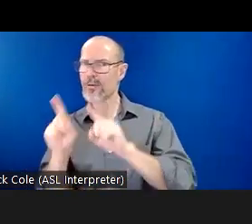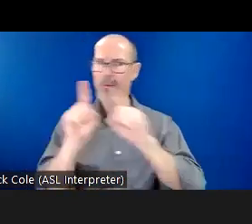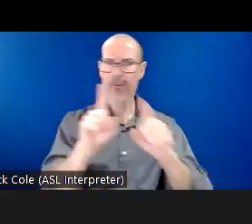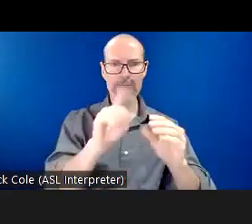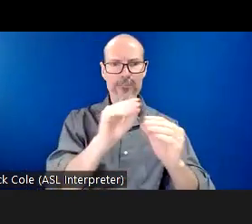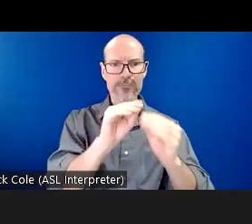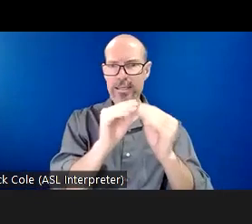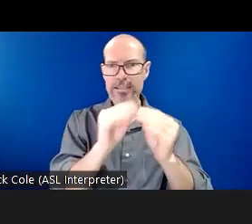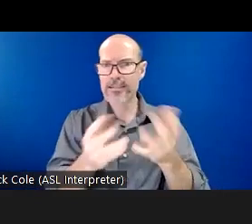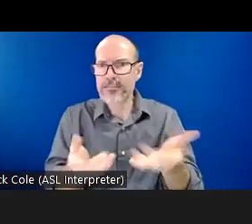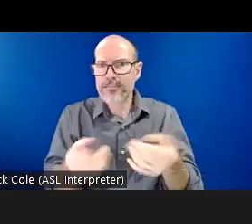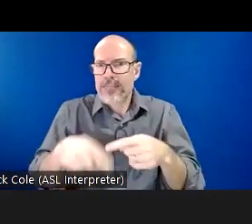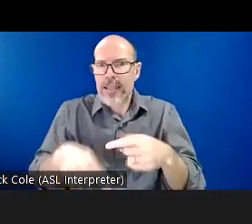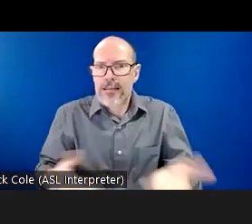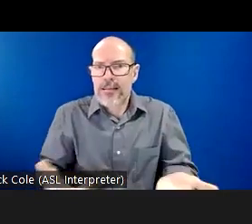and operates.